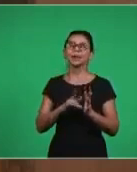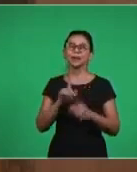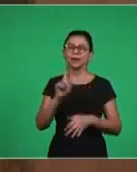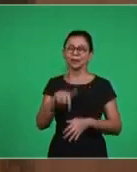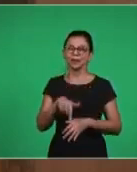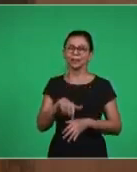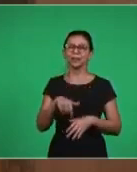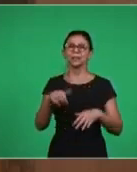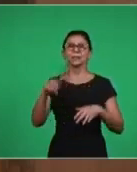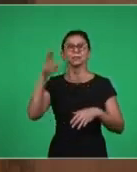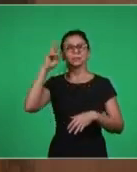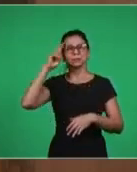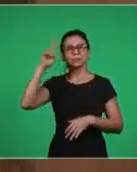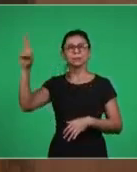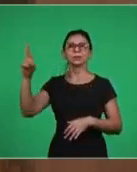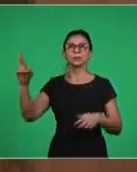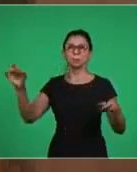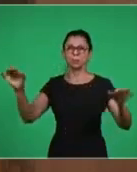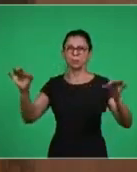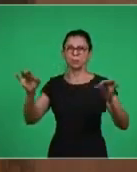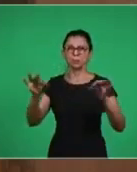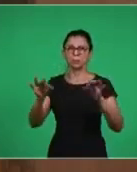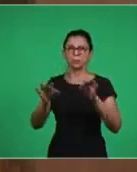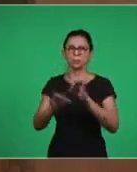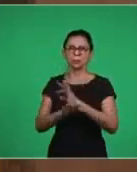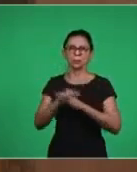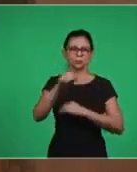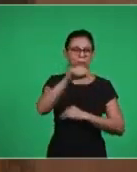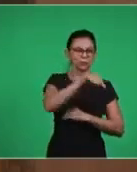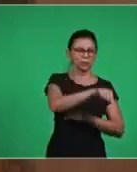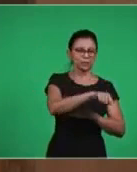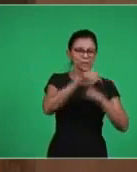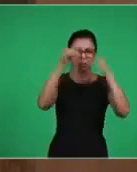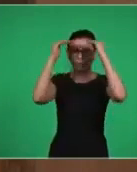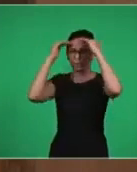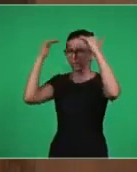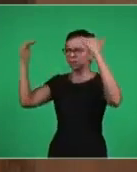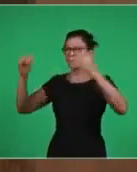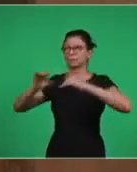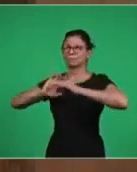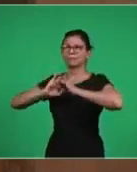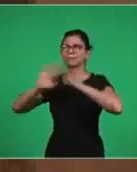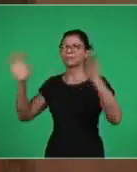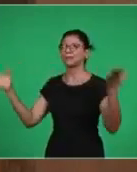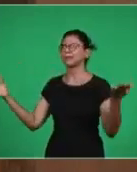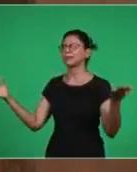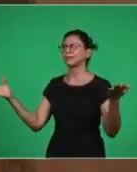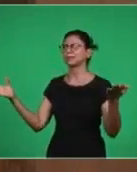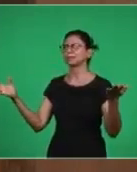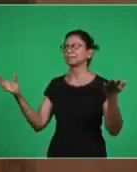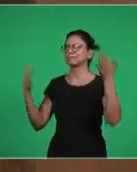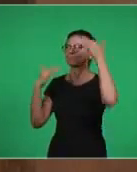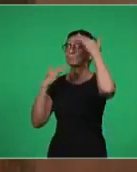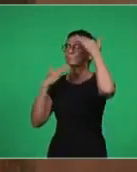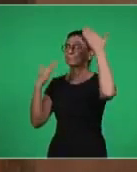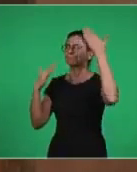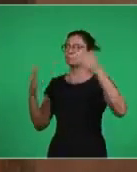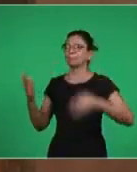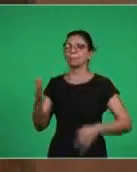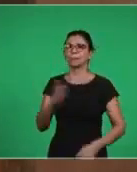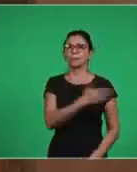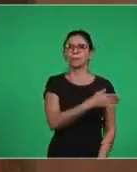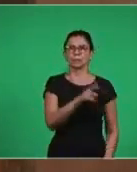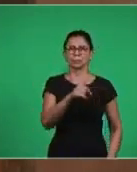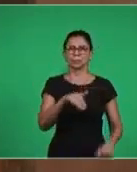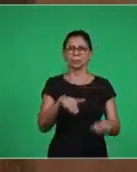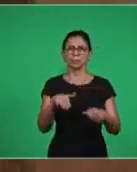the Lord, the one who is willing and ready to obey freely to the Lord. I was